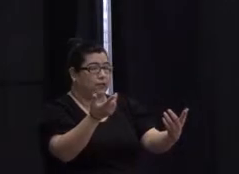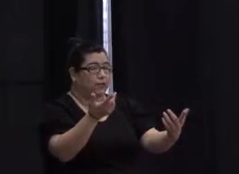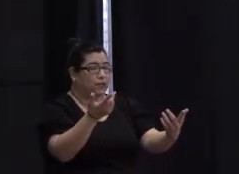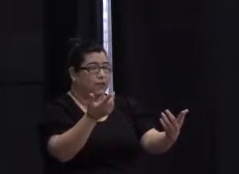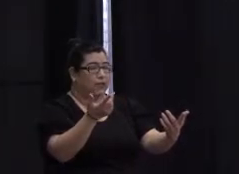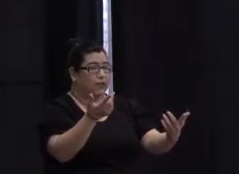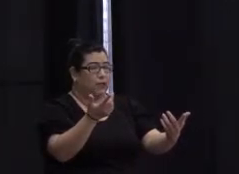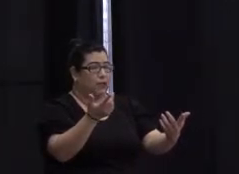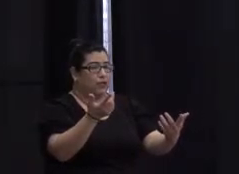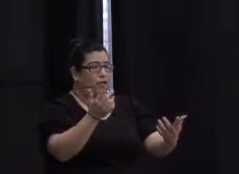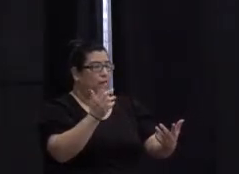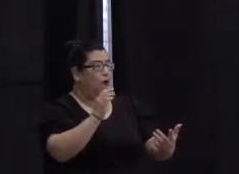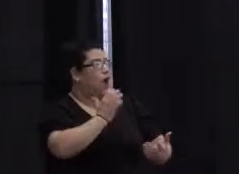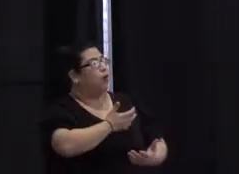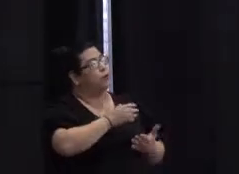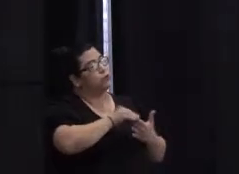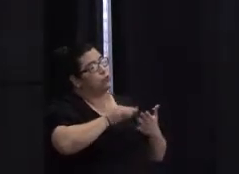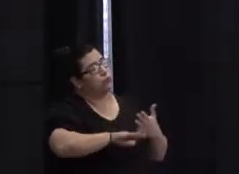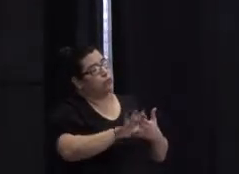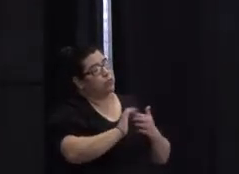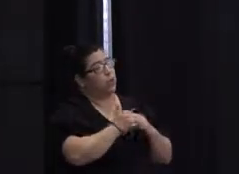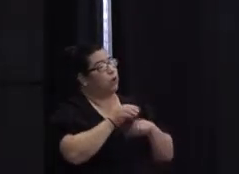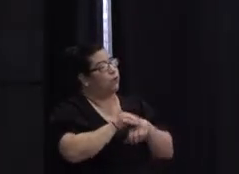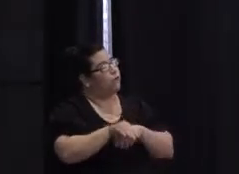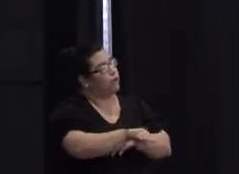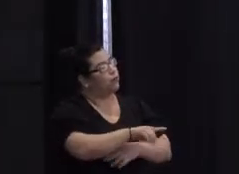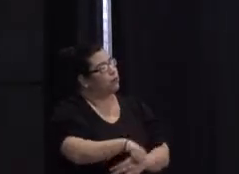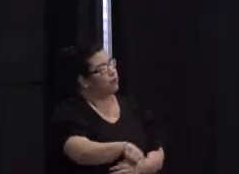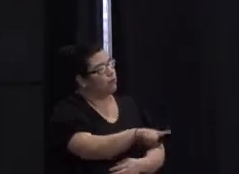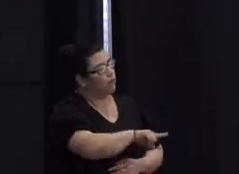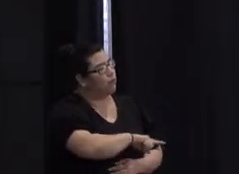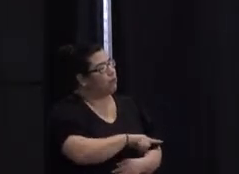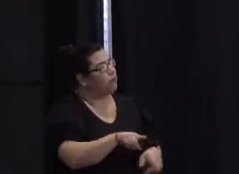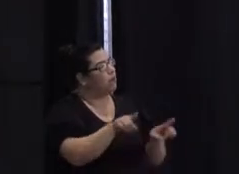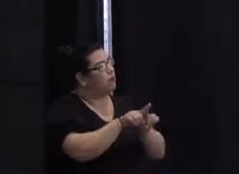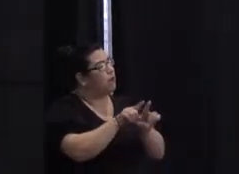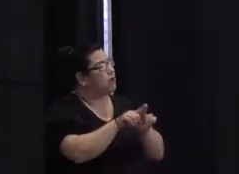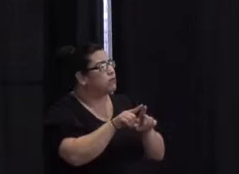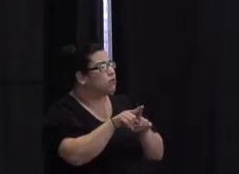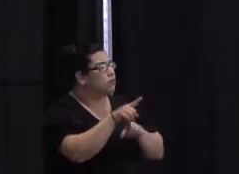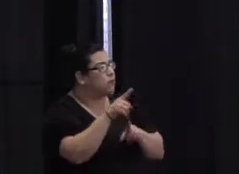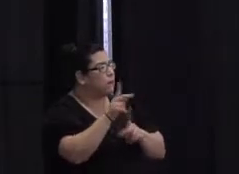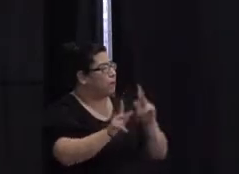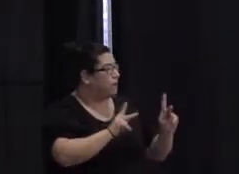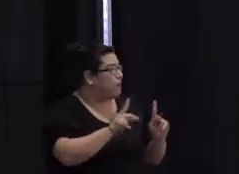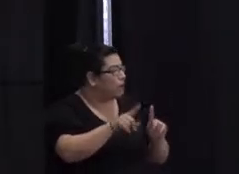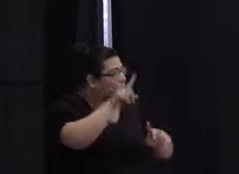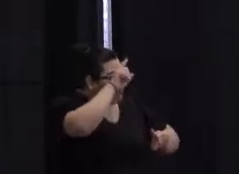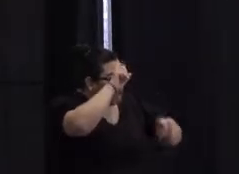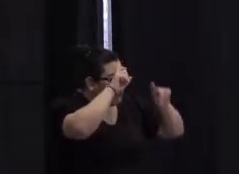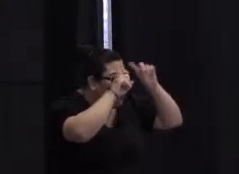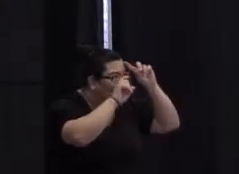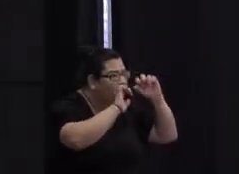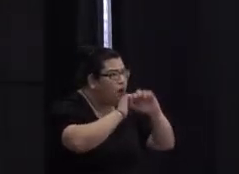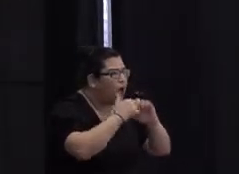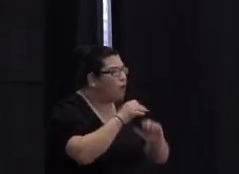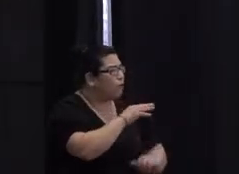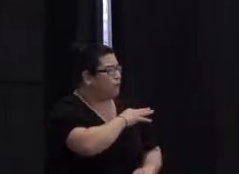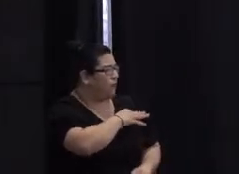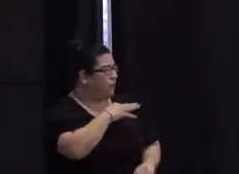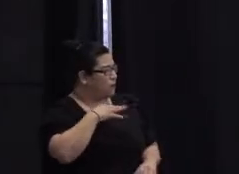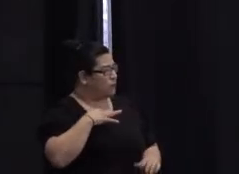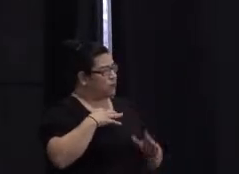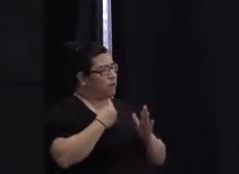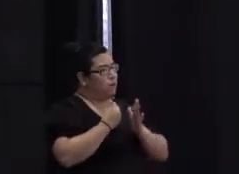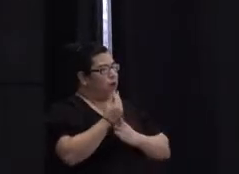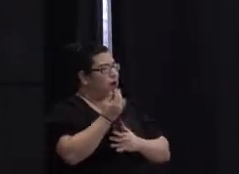what is the effect on our students? And whenever people ask, how do you get faculty buy-in